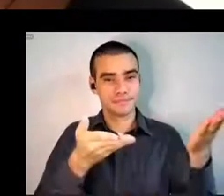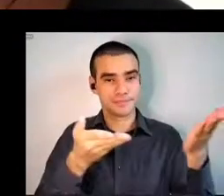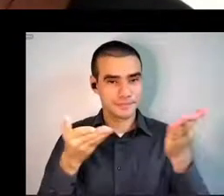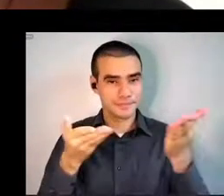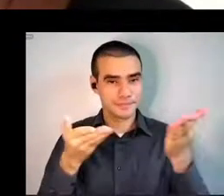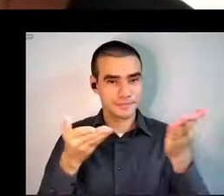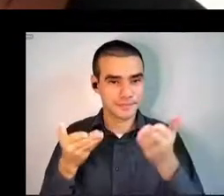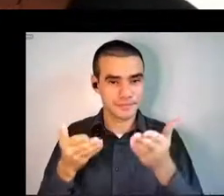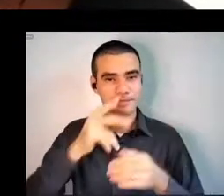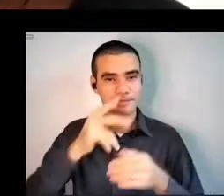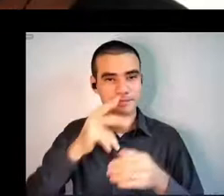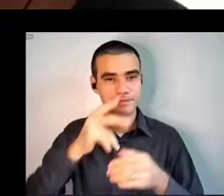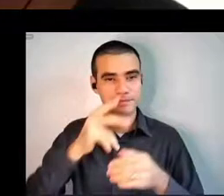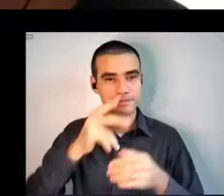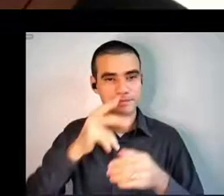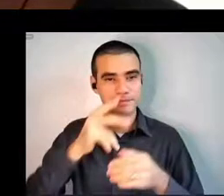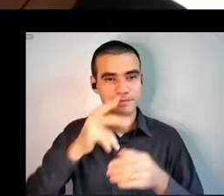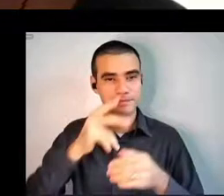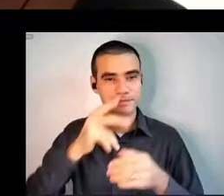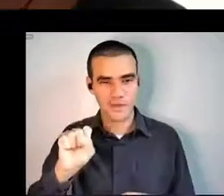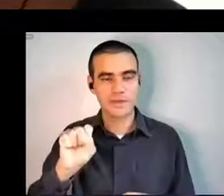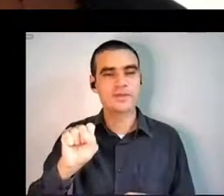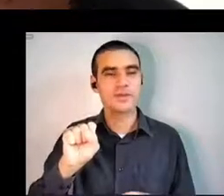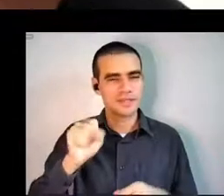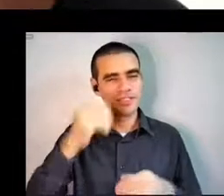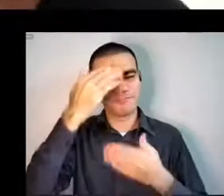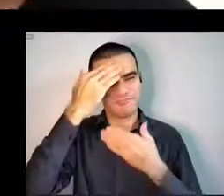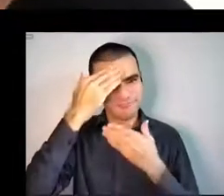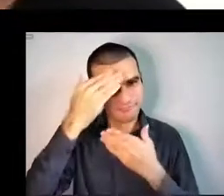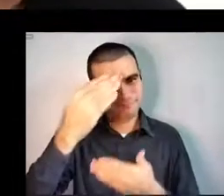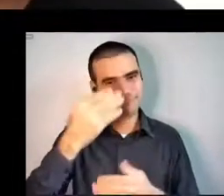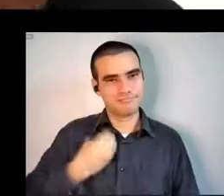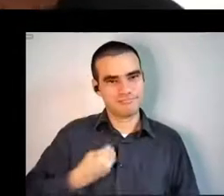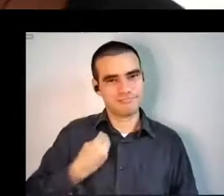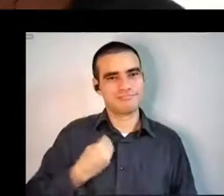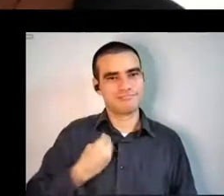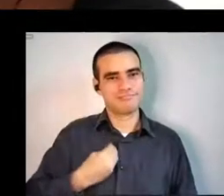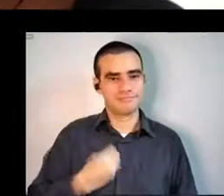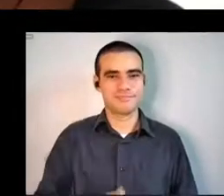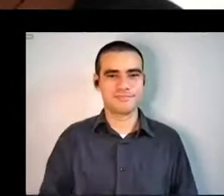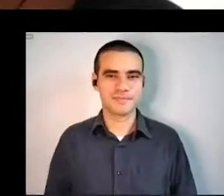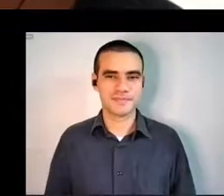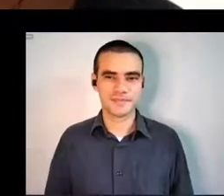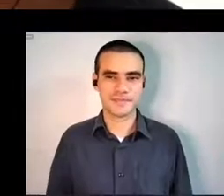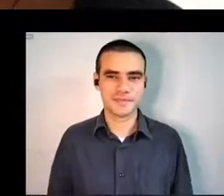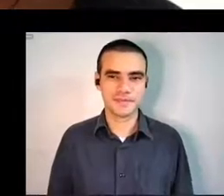So Luis Fernando Laranja, welcome. Thank you for your participation.